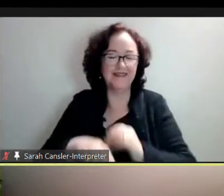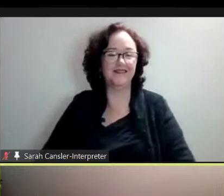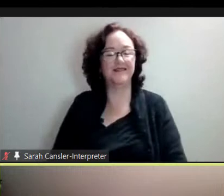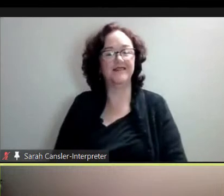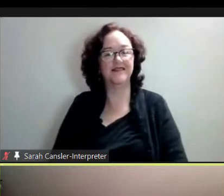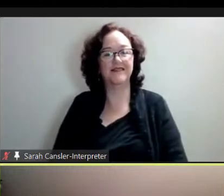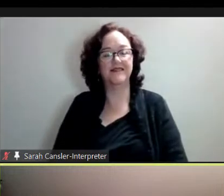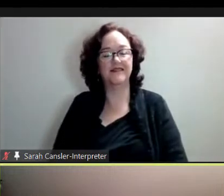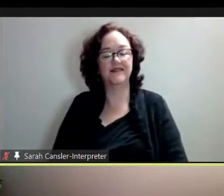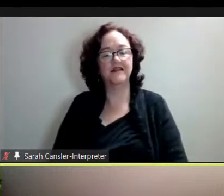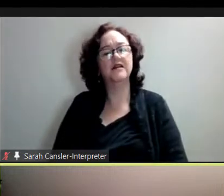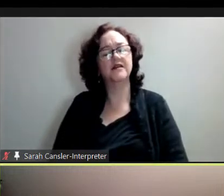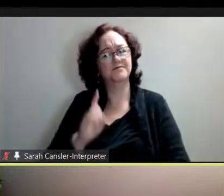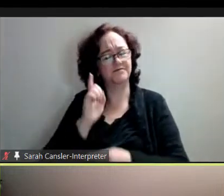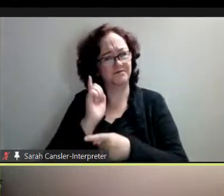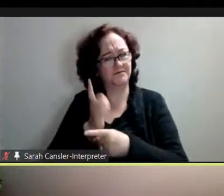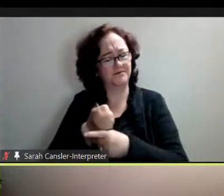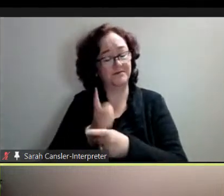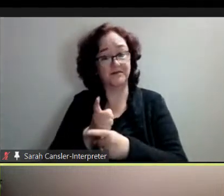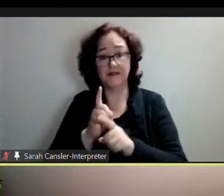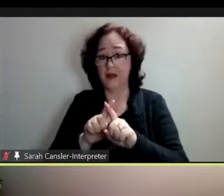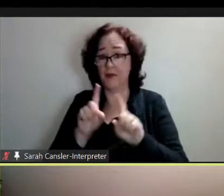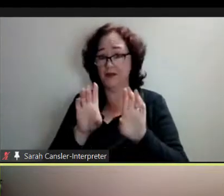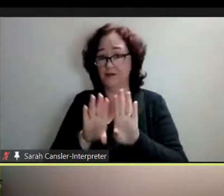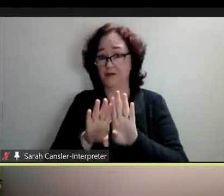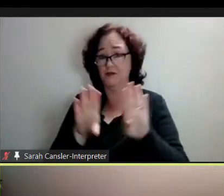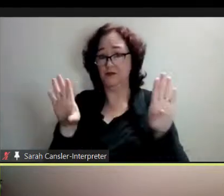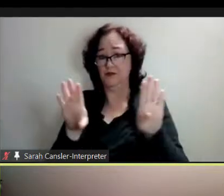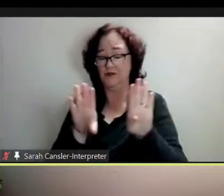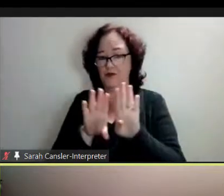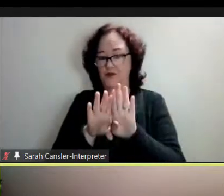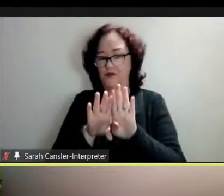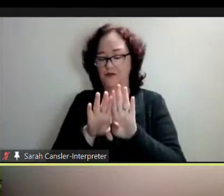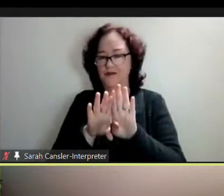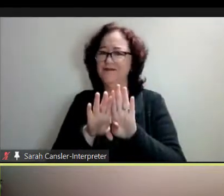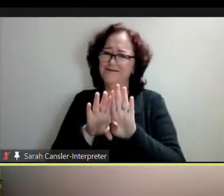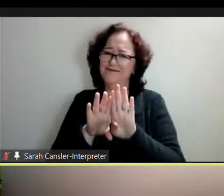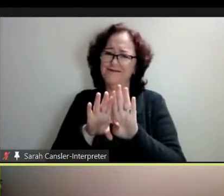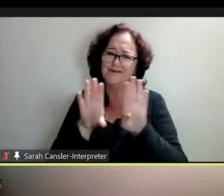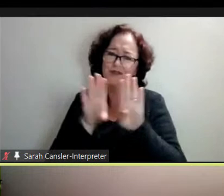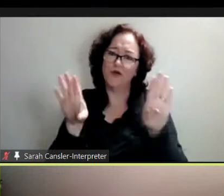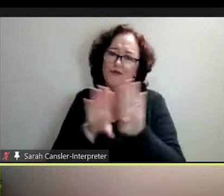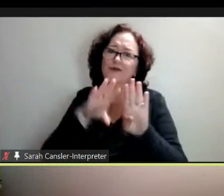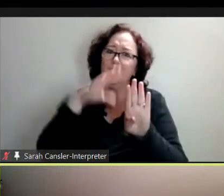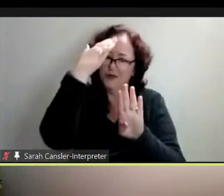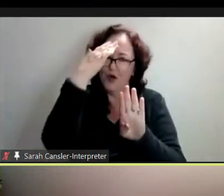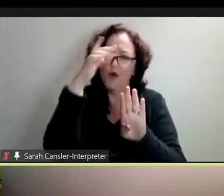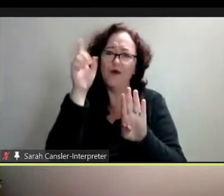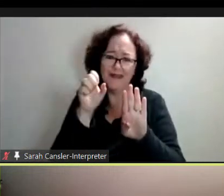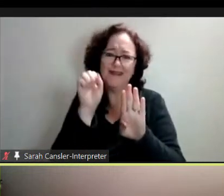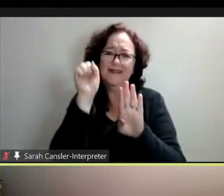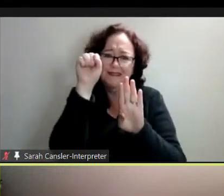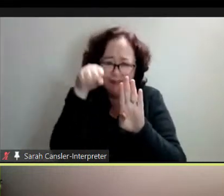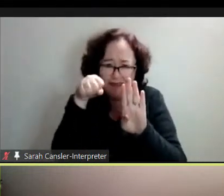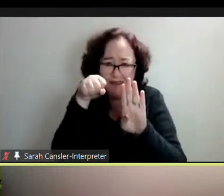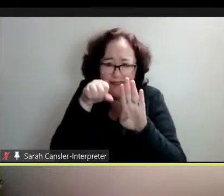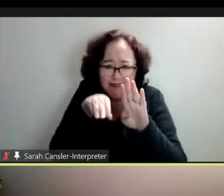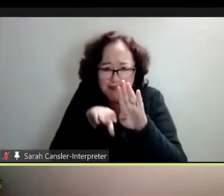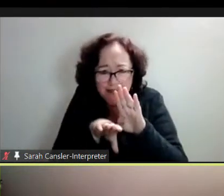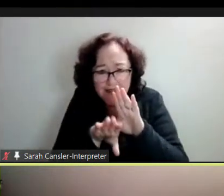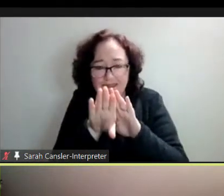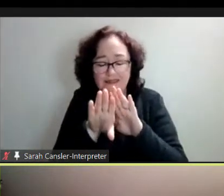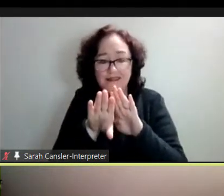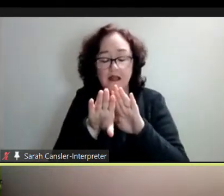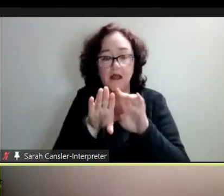right. But with the doors, they'll know that they have to duck, but you know, they won't know where